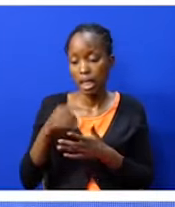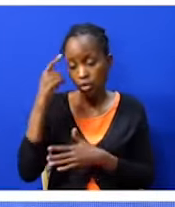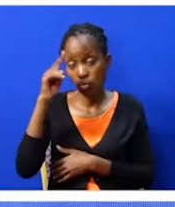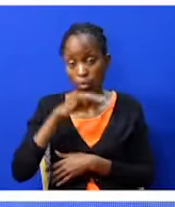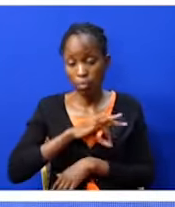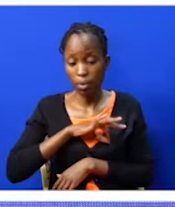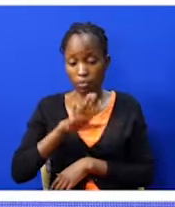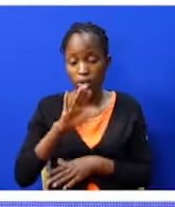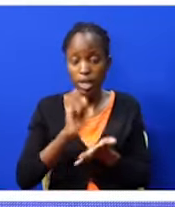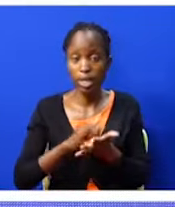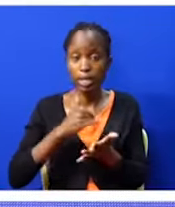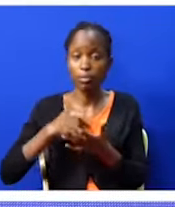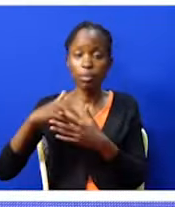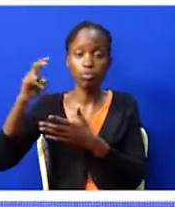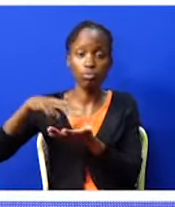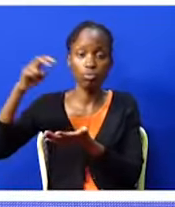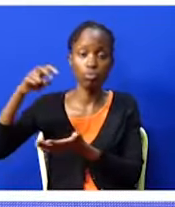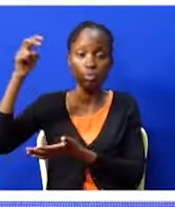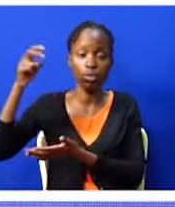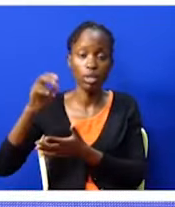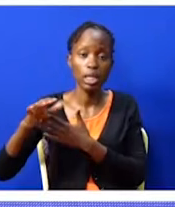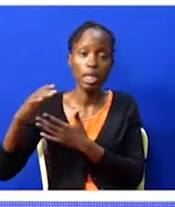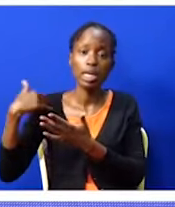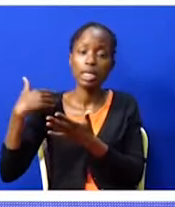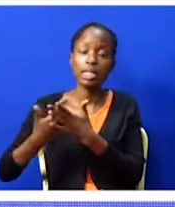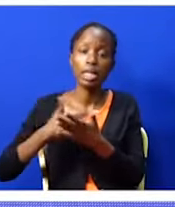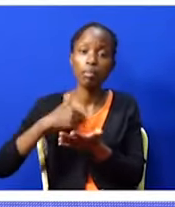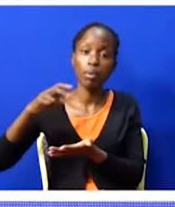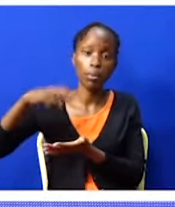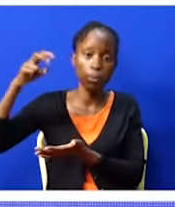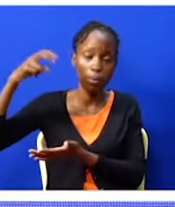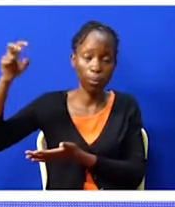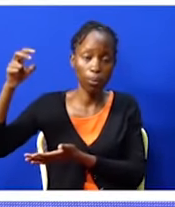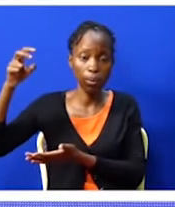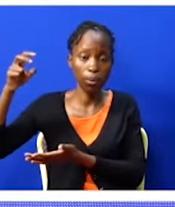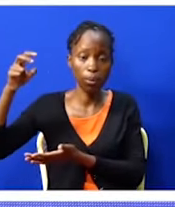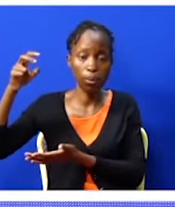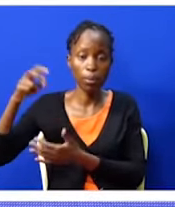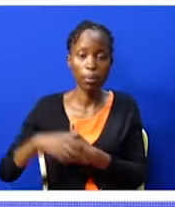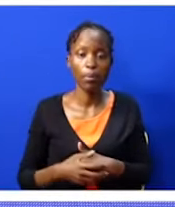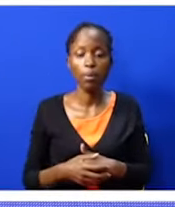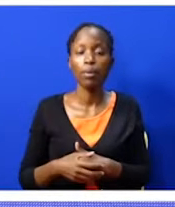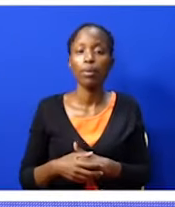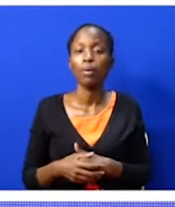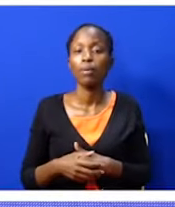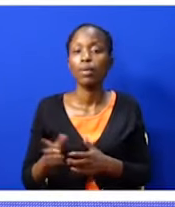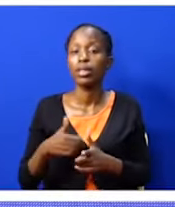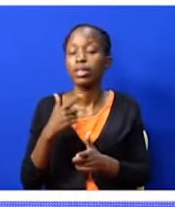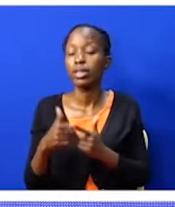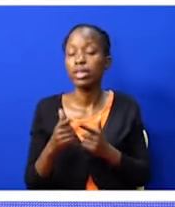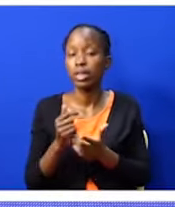going away. Unless I go away, the